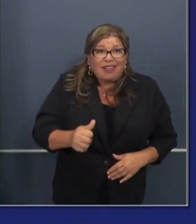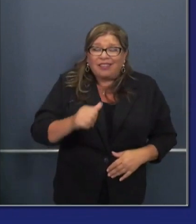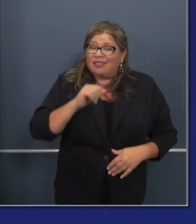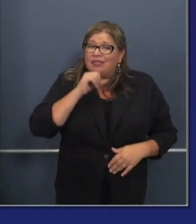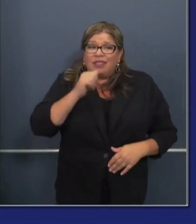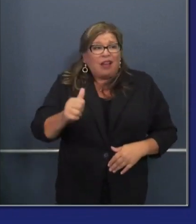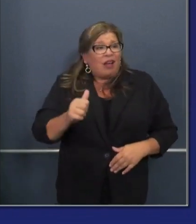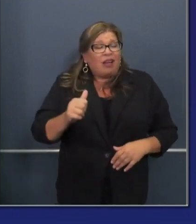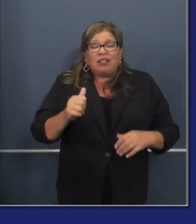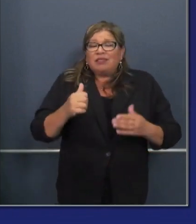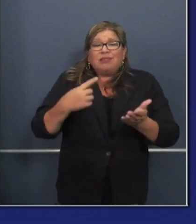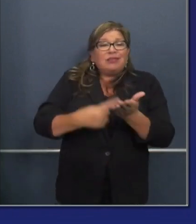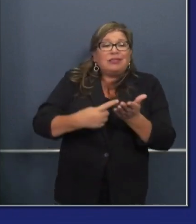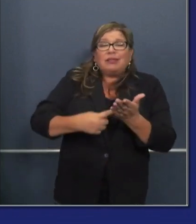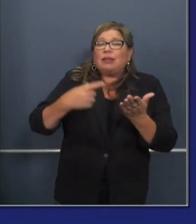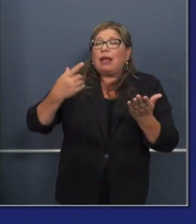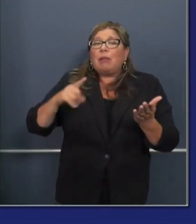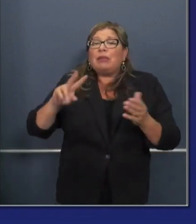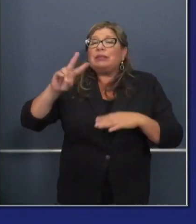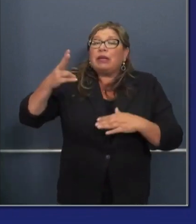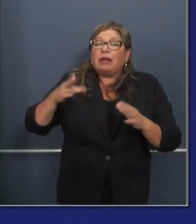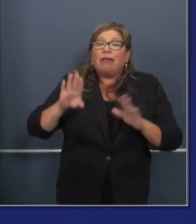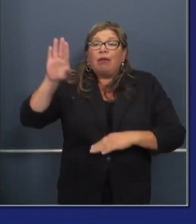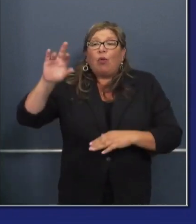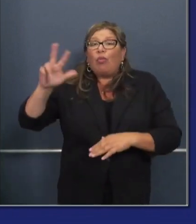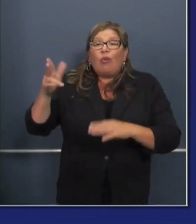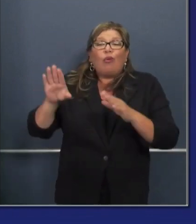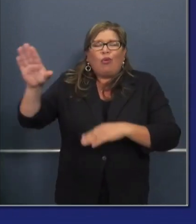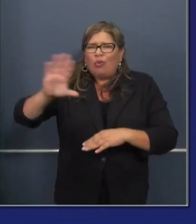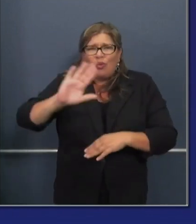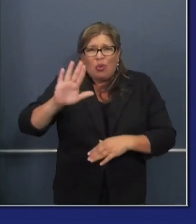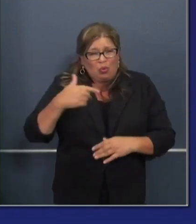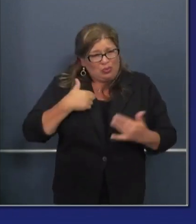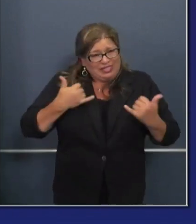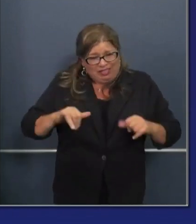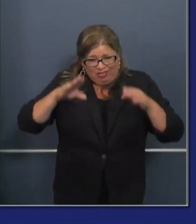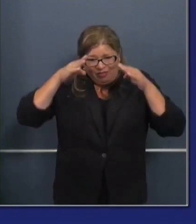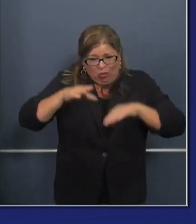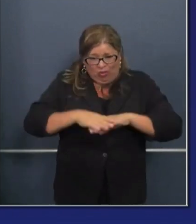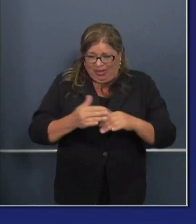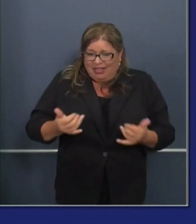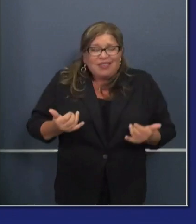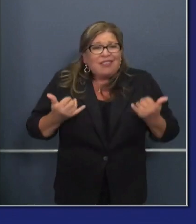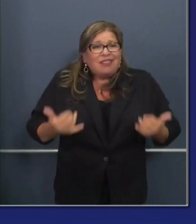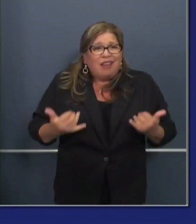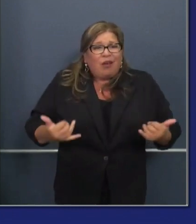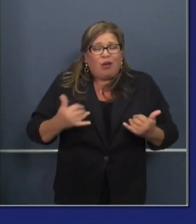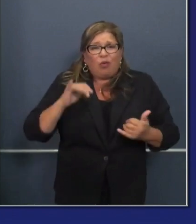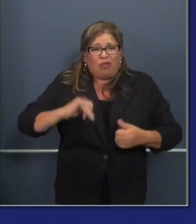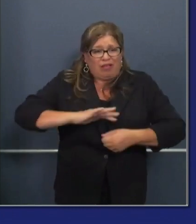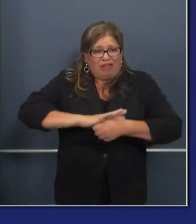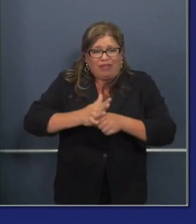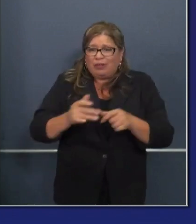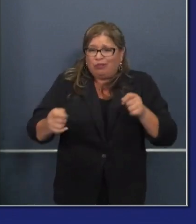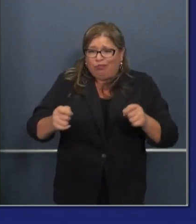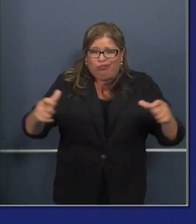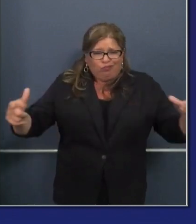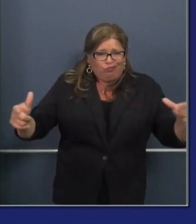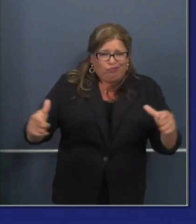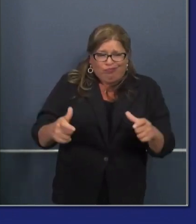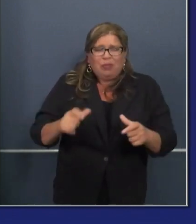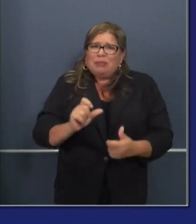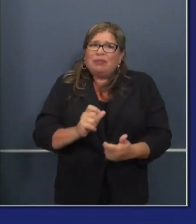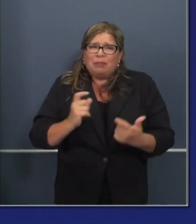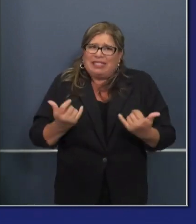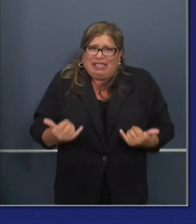not discussing yet the second wave because we still need to work through the first wave of this virus.